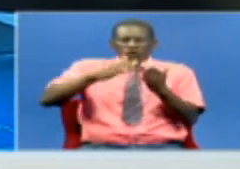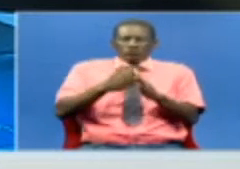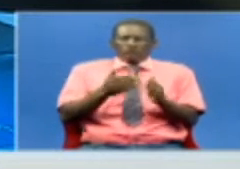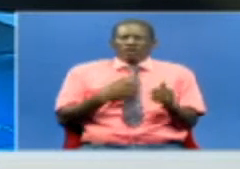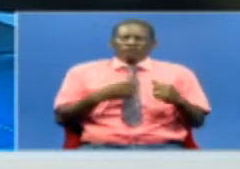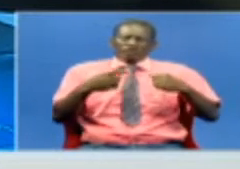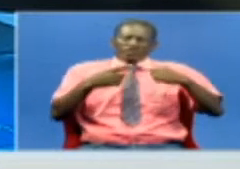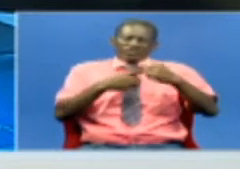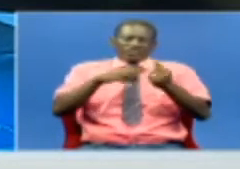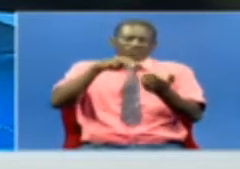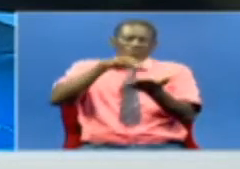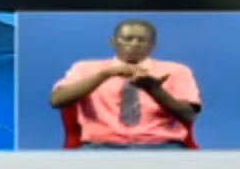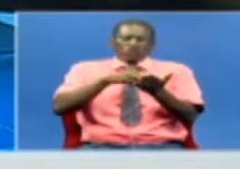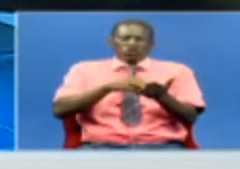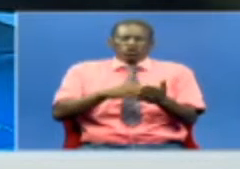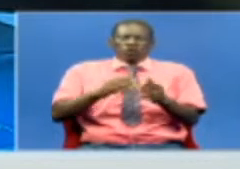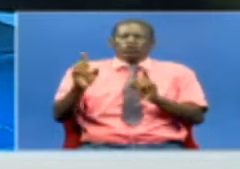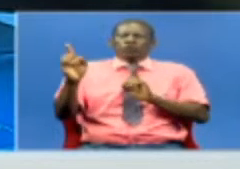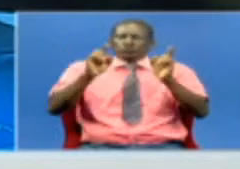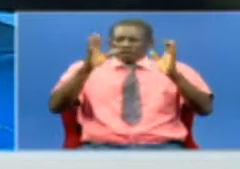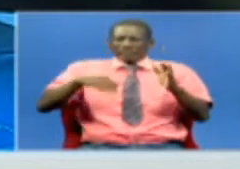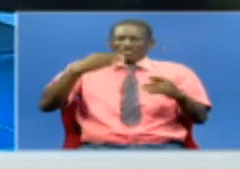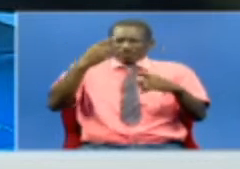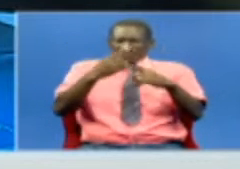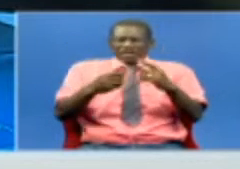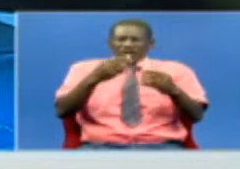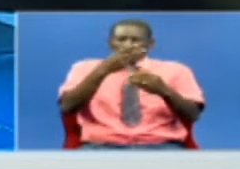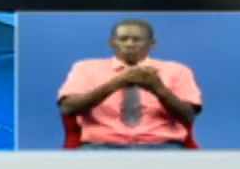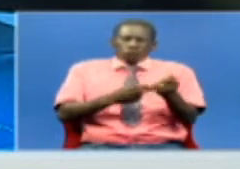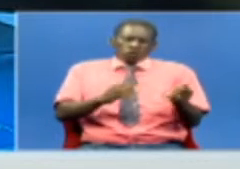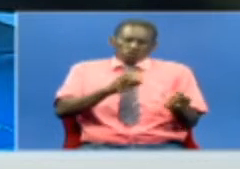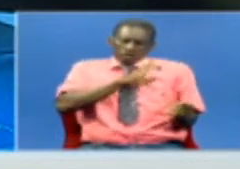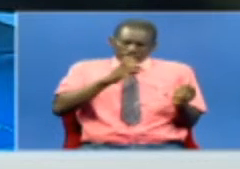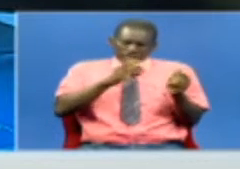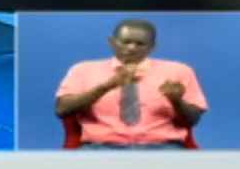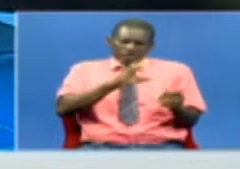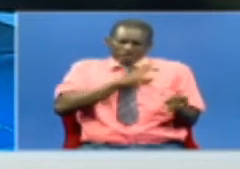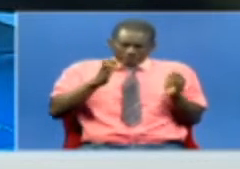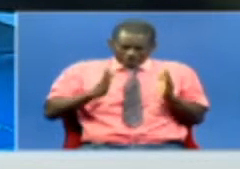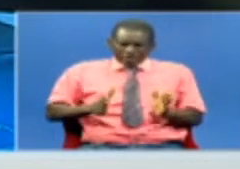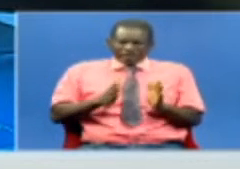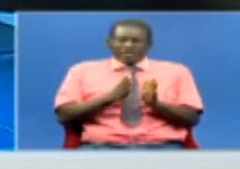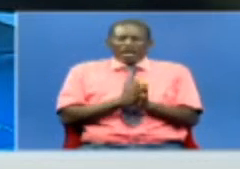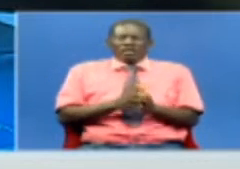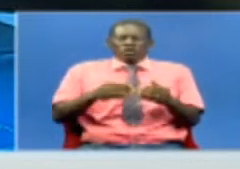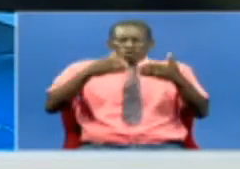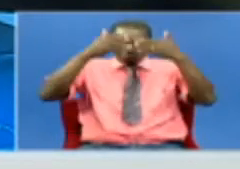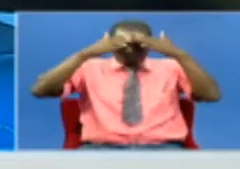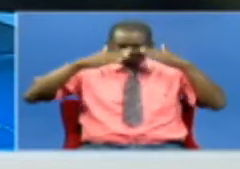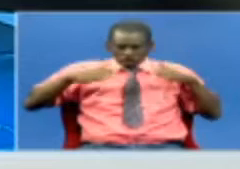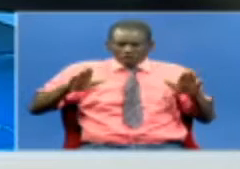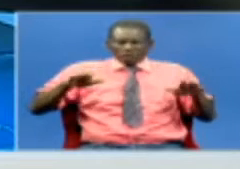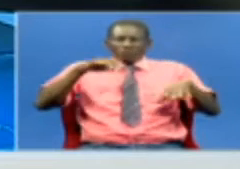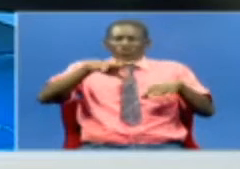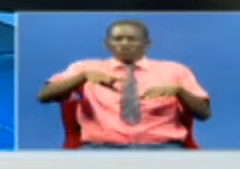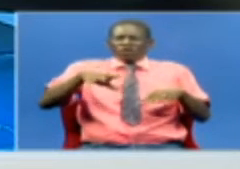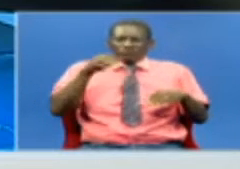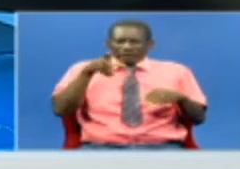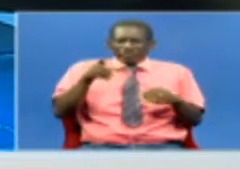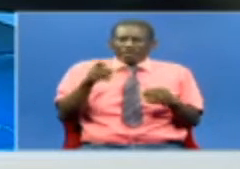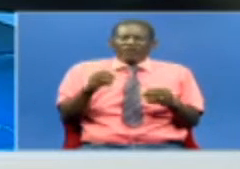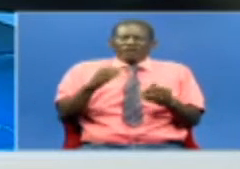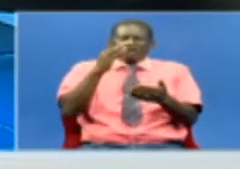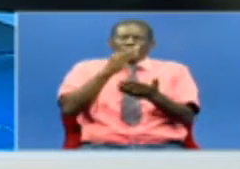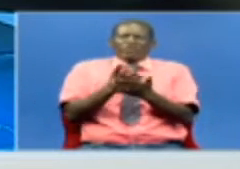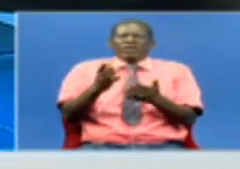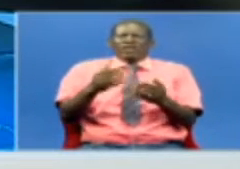6 million tourists yearly as both Christians and Muslims trace their journey of faith. Well, Kennedy Moredi was in Israel and